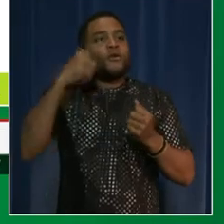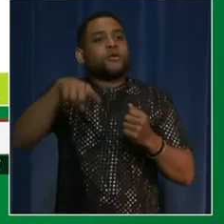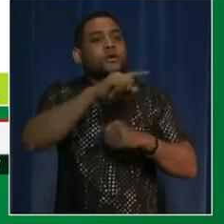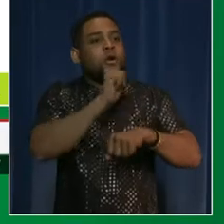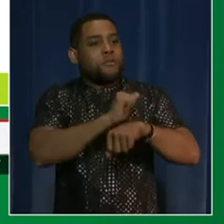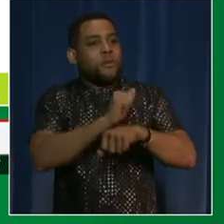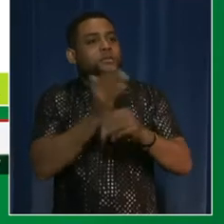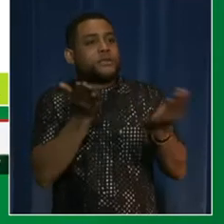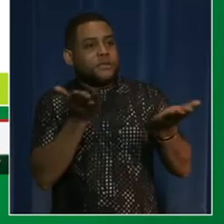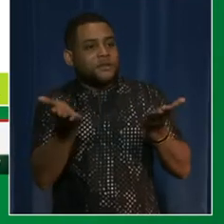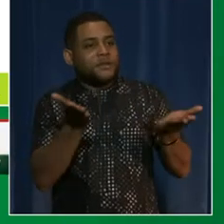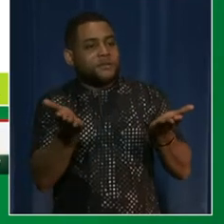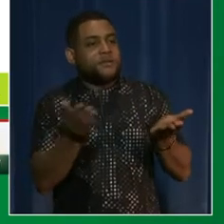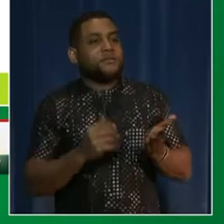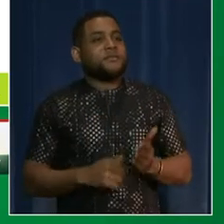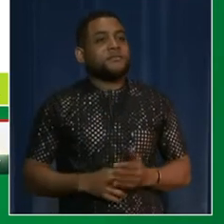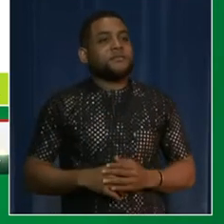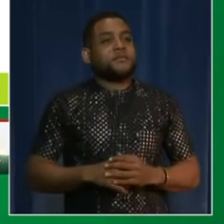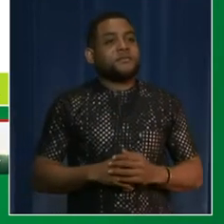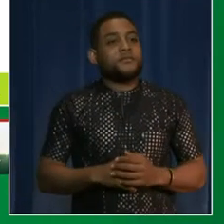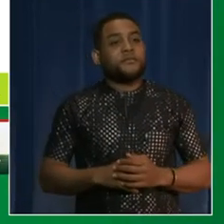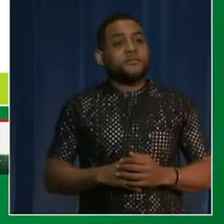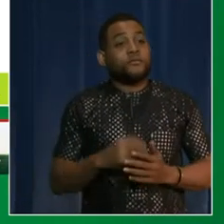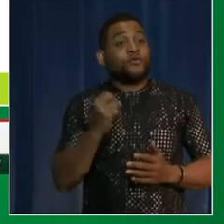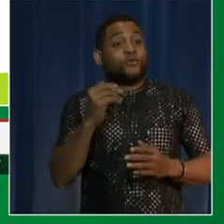to keep it short and sweet, and thank you for your time.